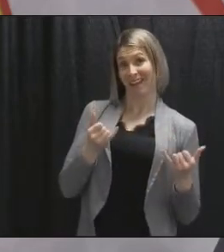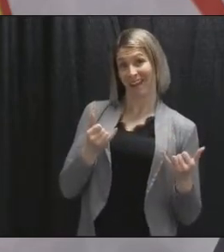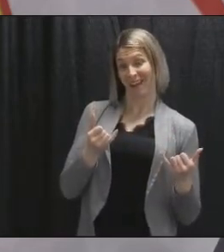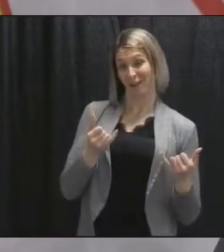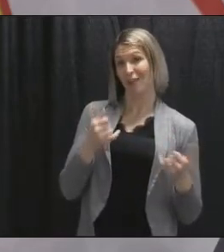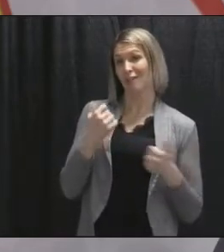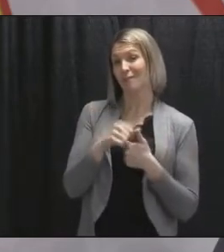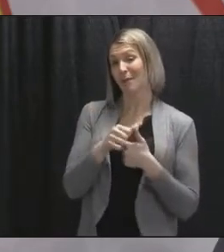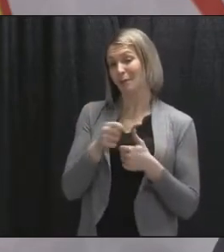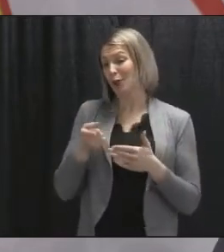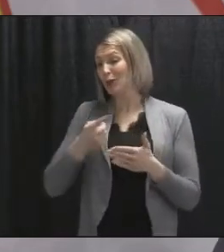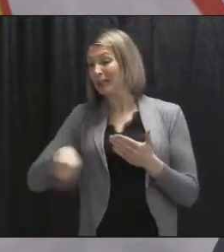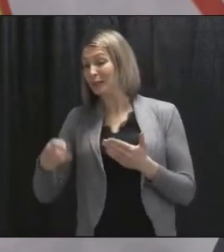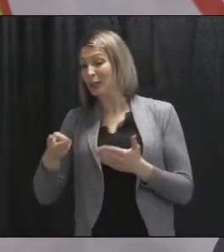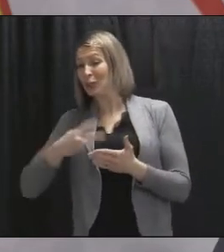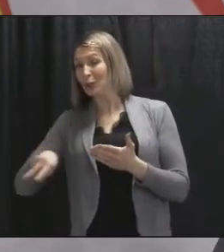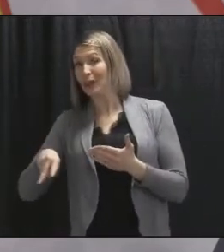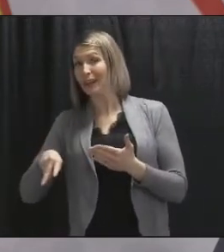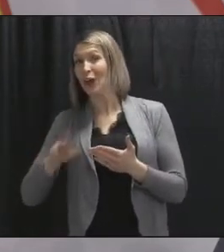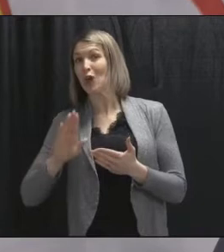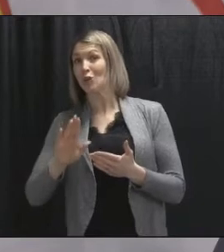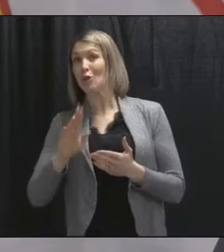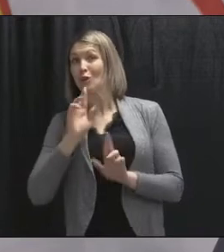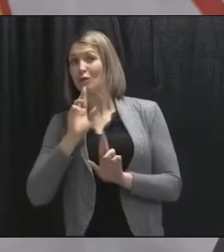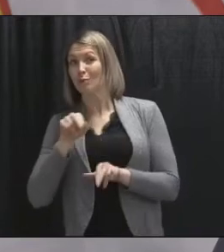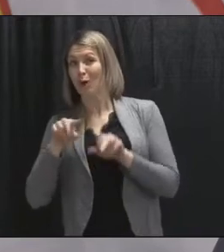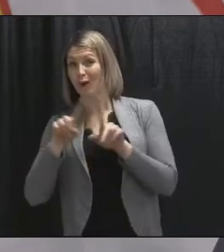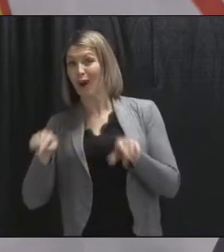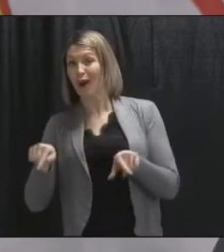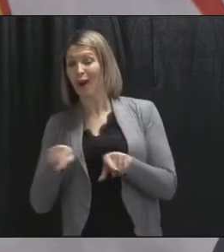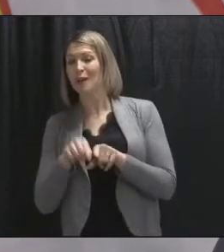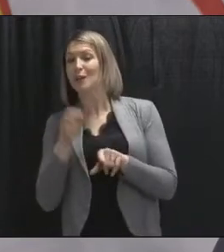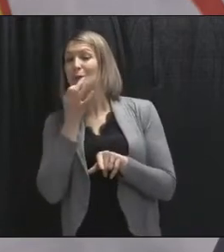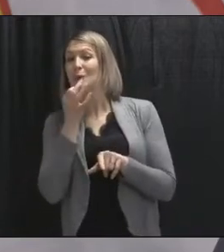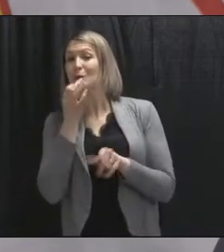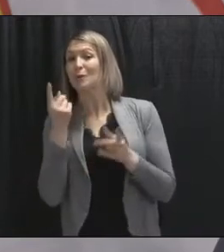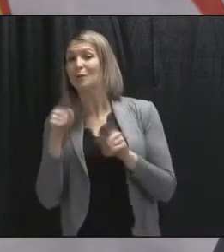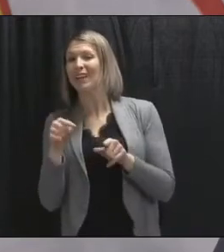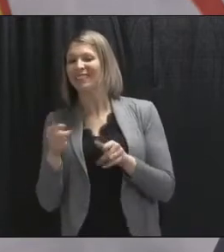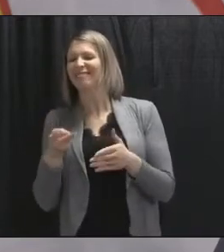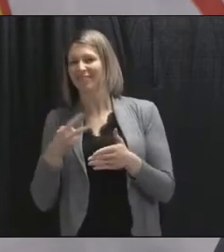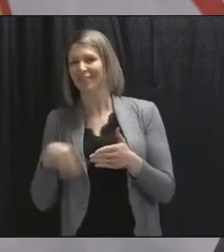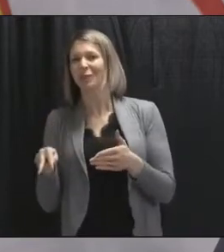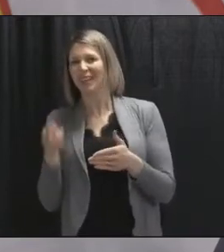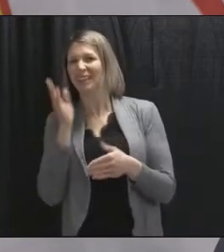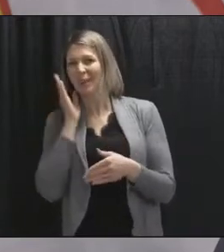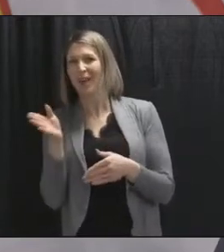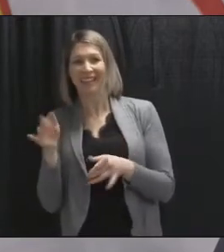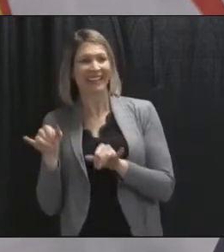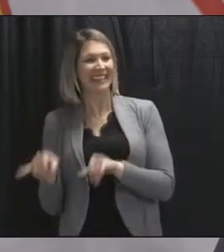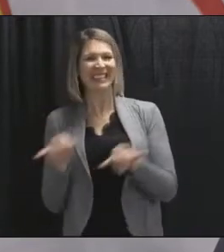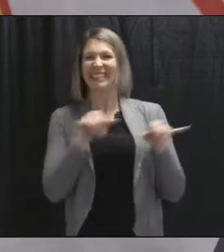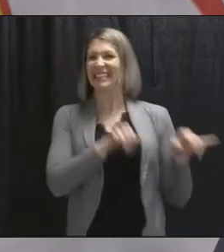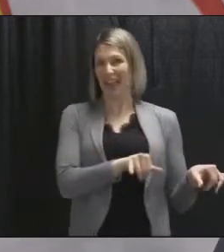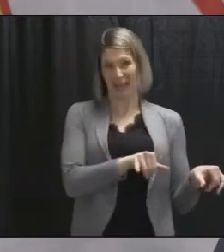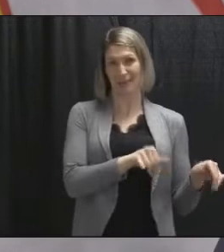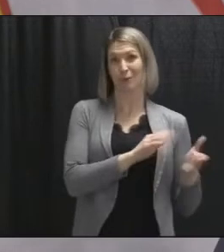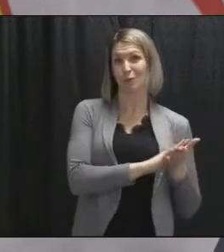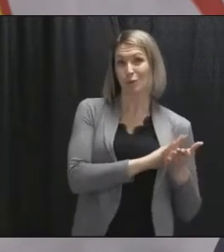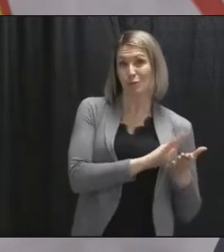away. Are the results that we have now a sign of people being compliant with